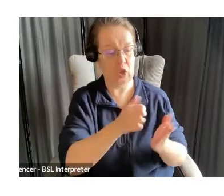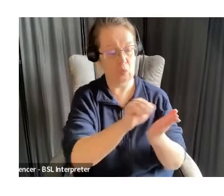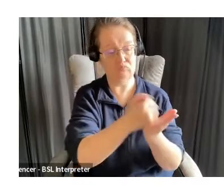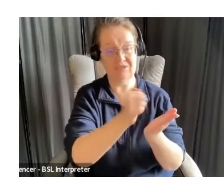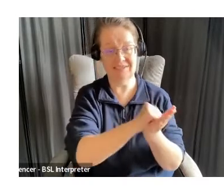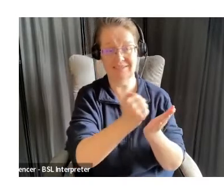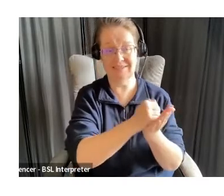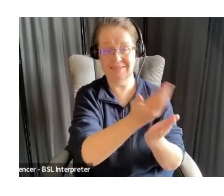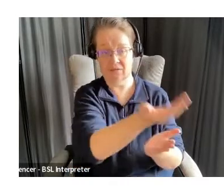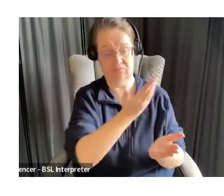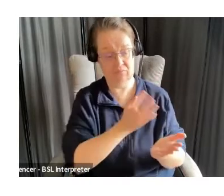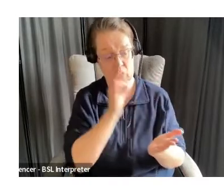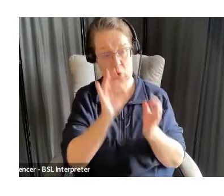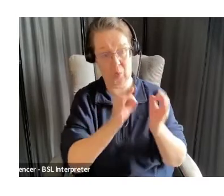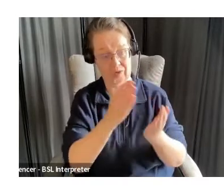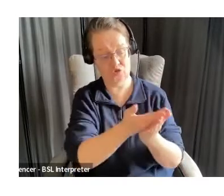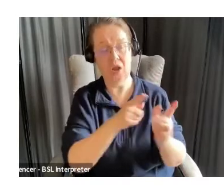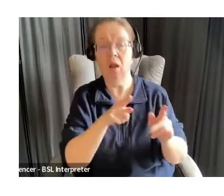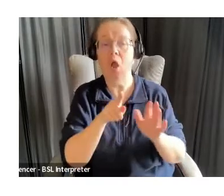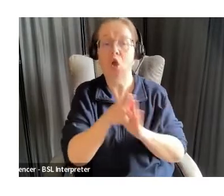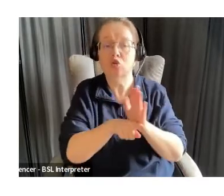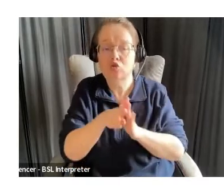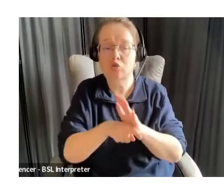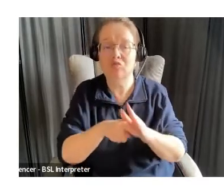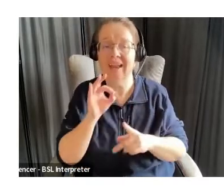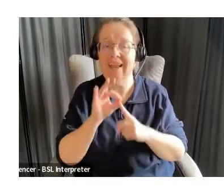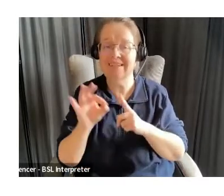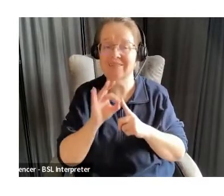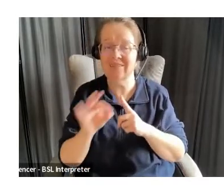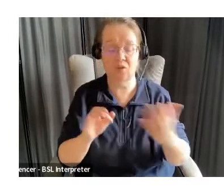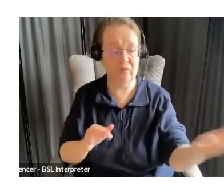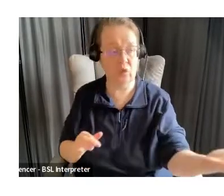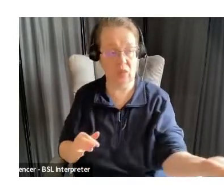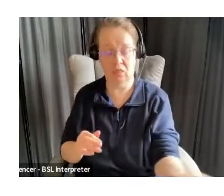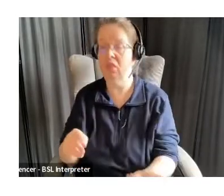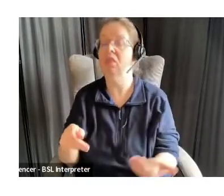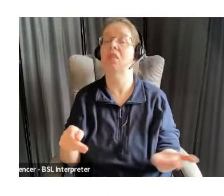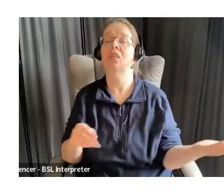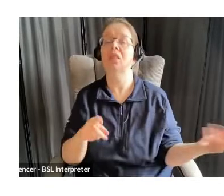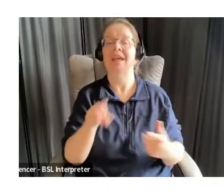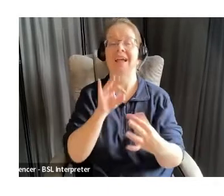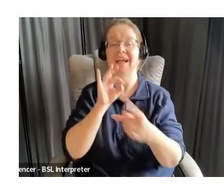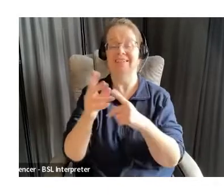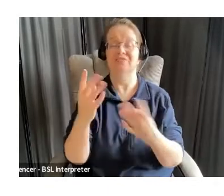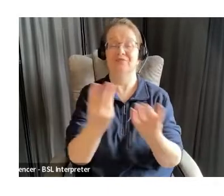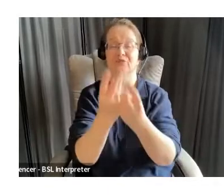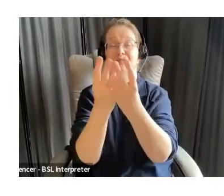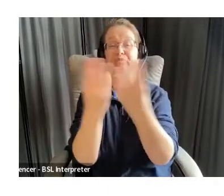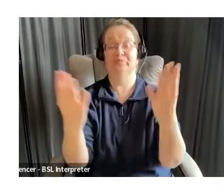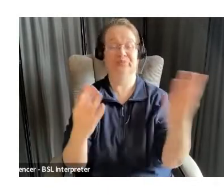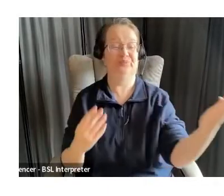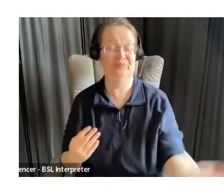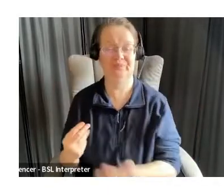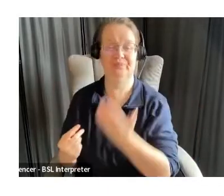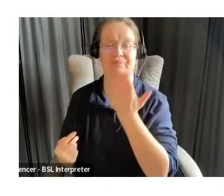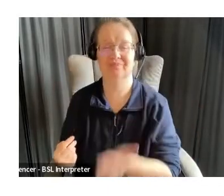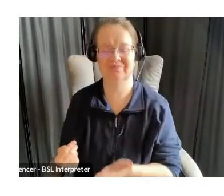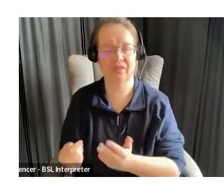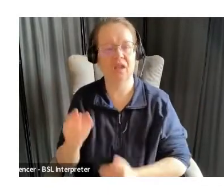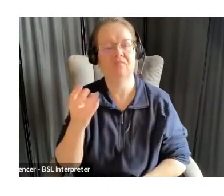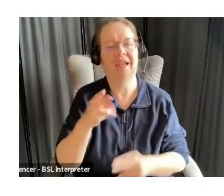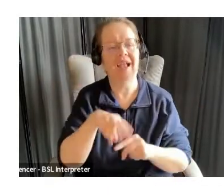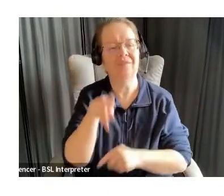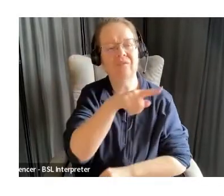questions for you during the interview? I think that can be very, very helpful, because there's some of us who may have some memory